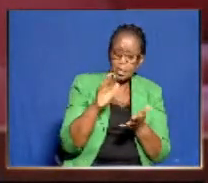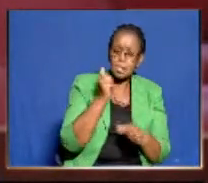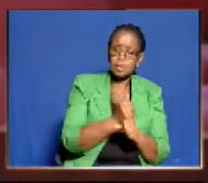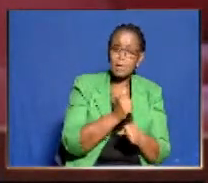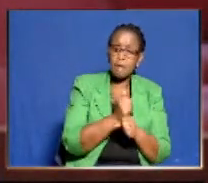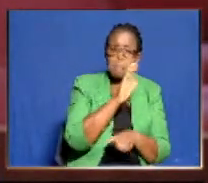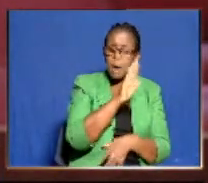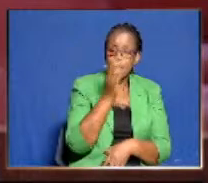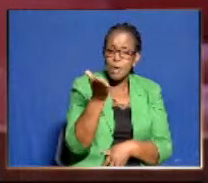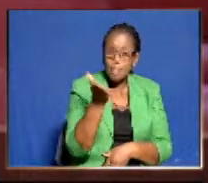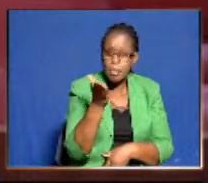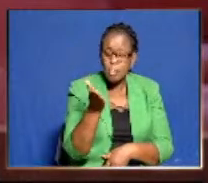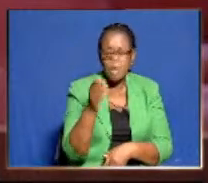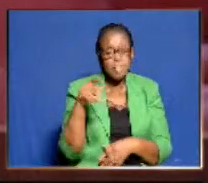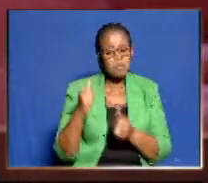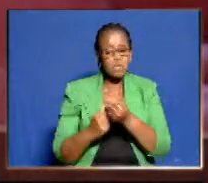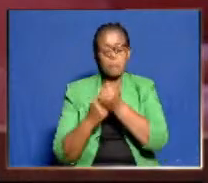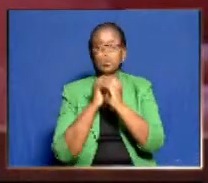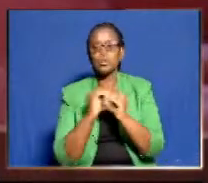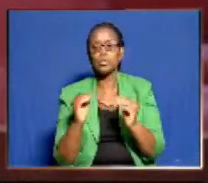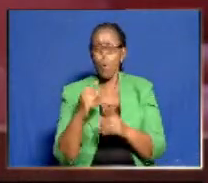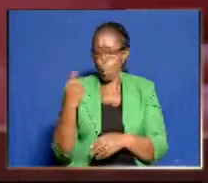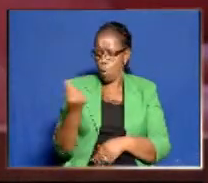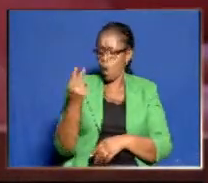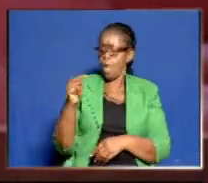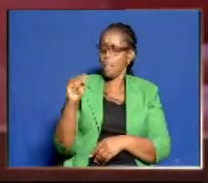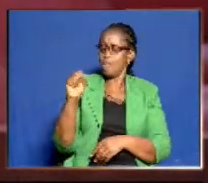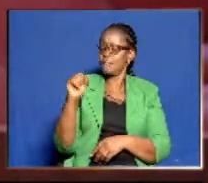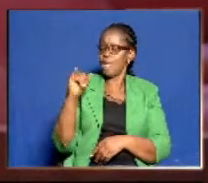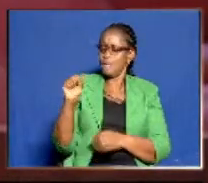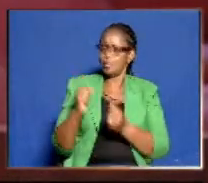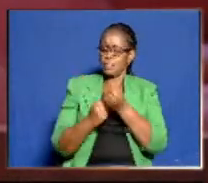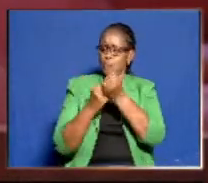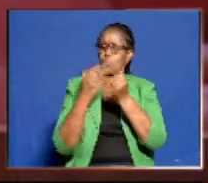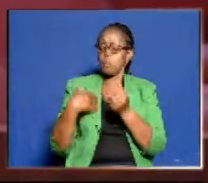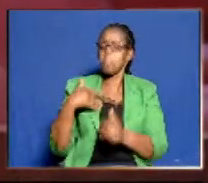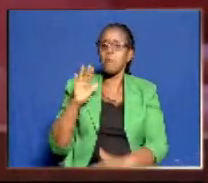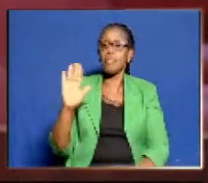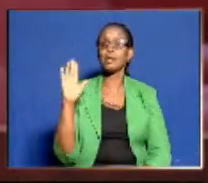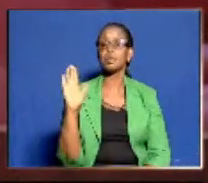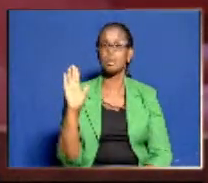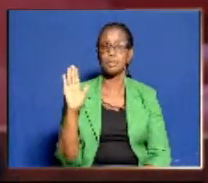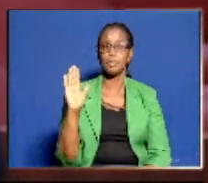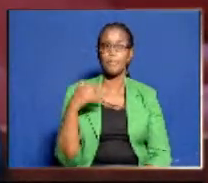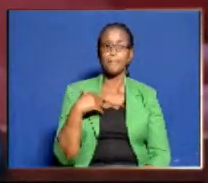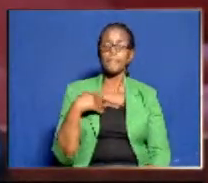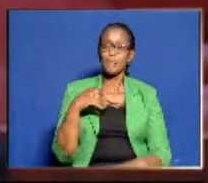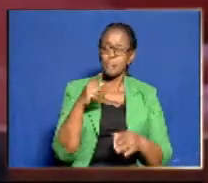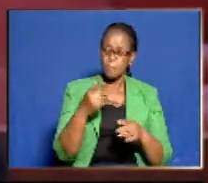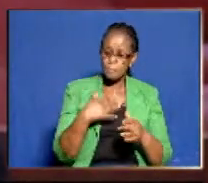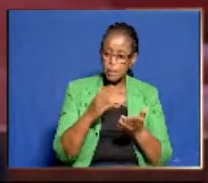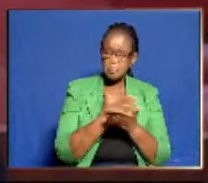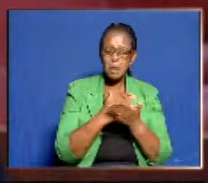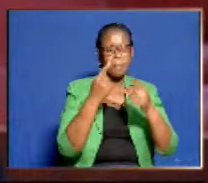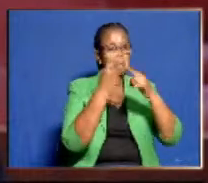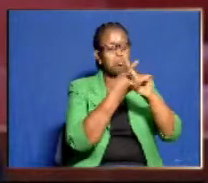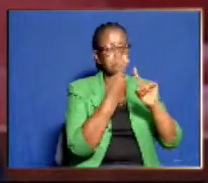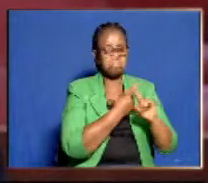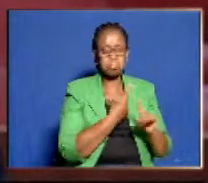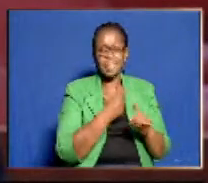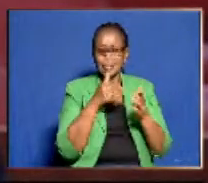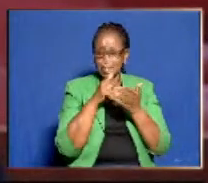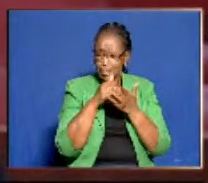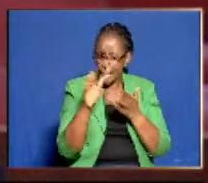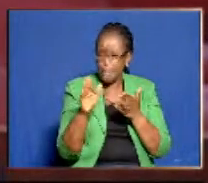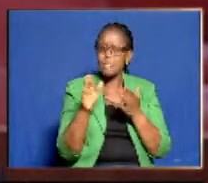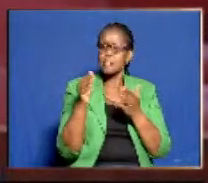except NSIS, the rest of the departments which are sending their officers as attaches to the Minister of Foreign to the